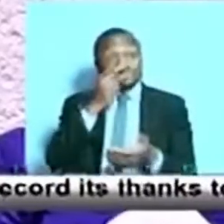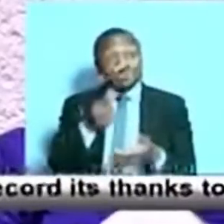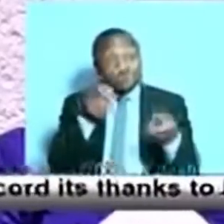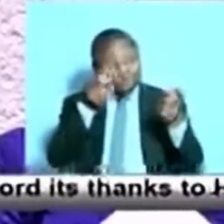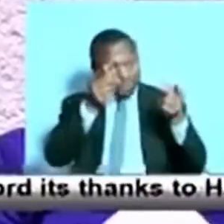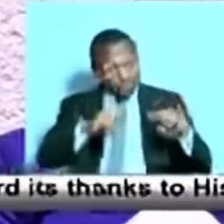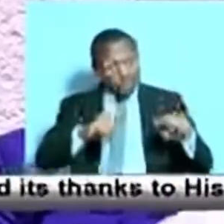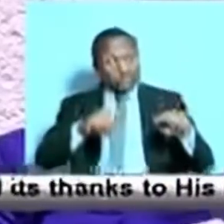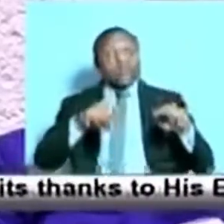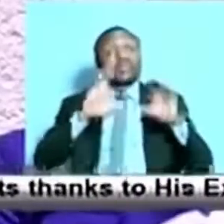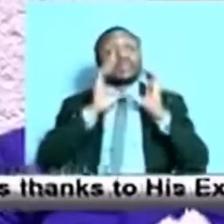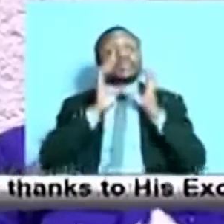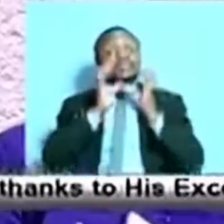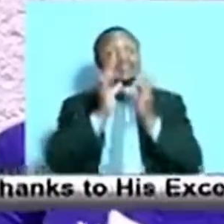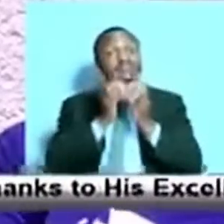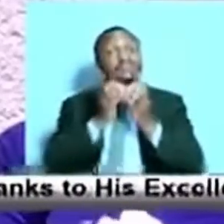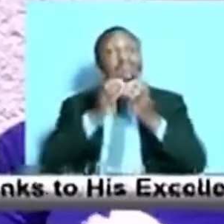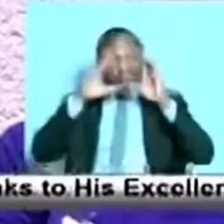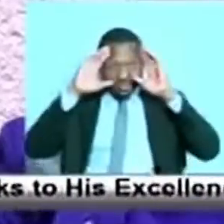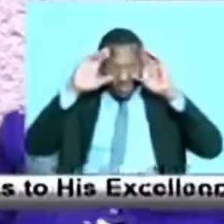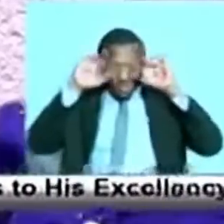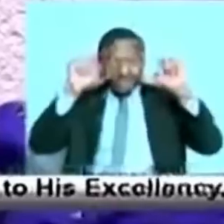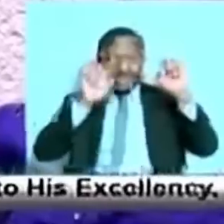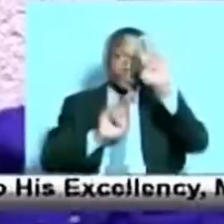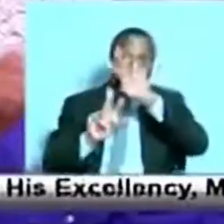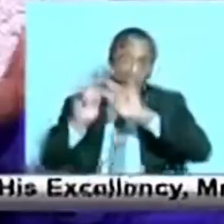the Mozambican president visited,